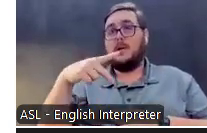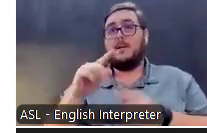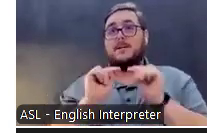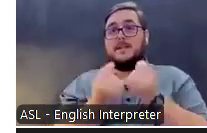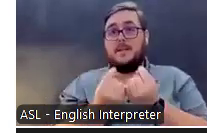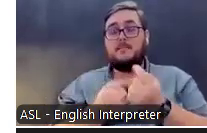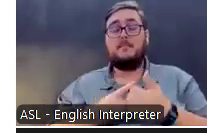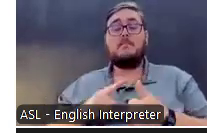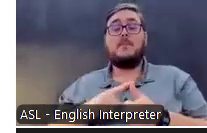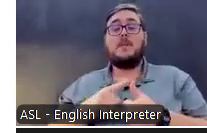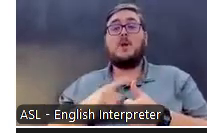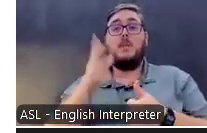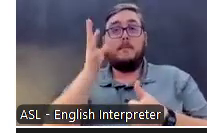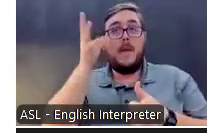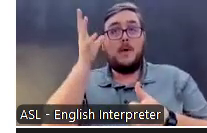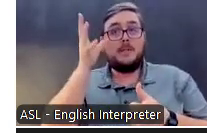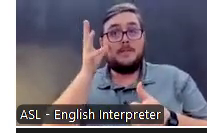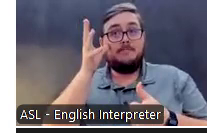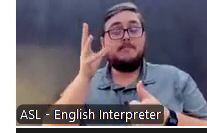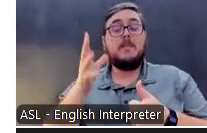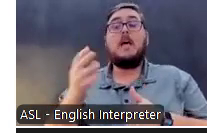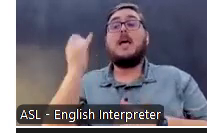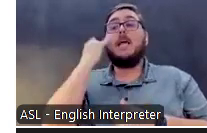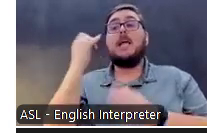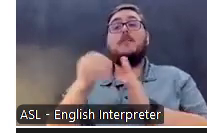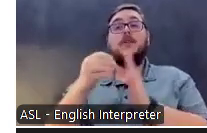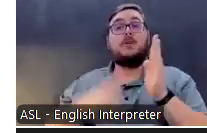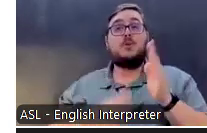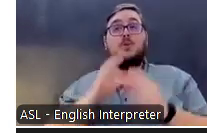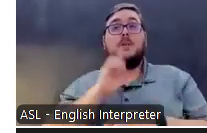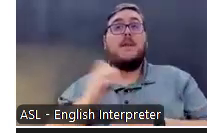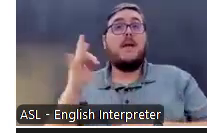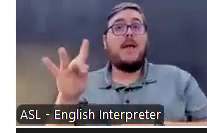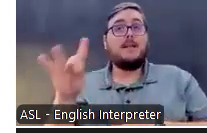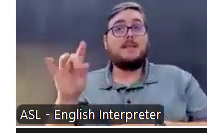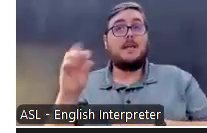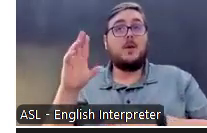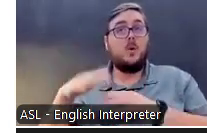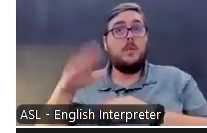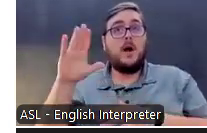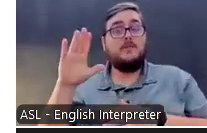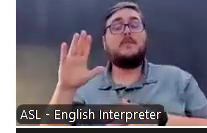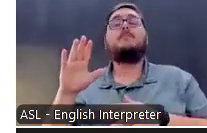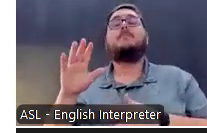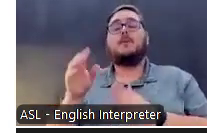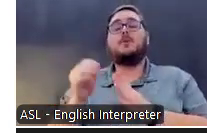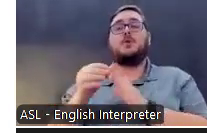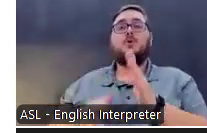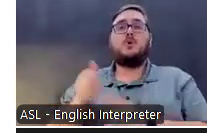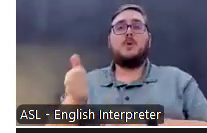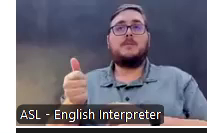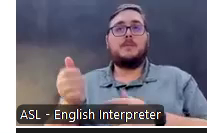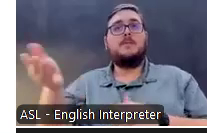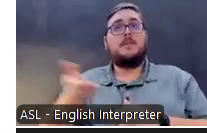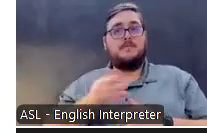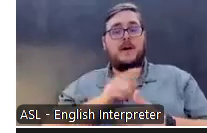the student is age 18, which is the age of majority in South Carolina, or older, the student will be invited. At